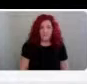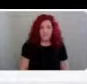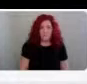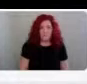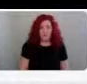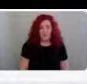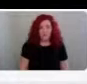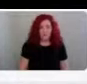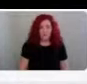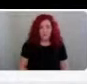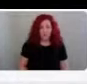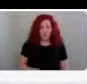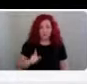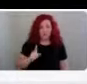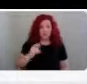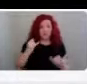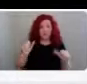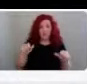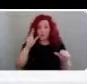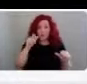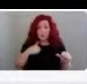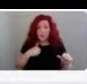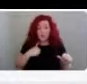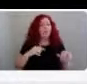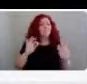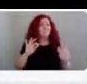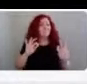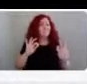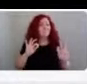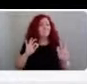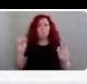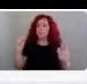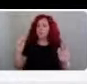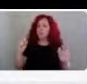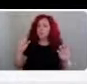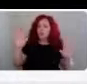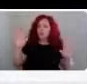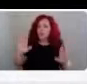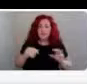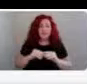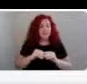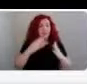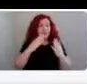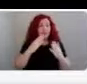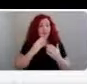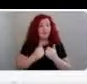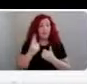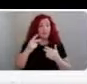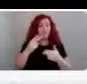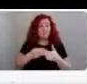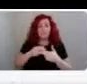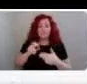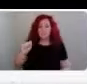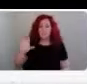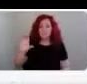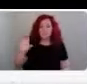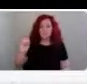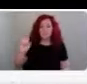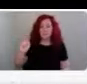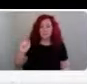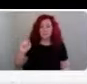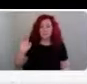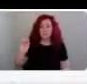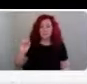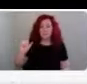now can you hear me yes okay great thank you much uh everyone my name is scott oldendorf